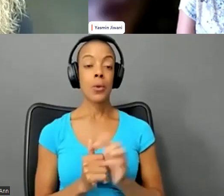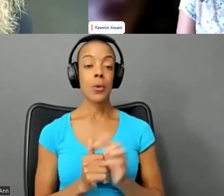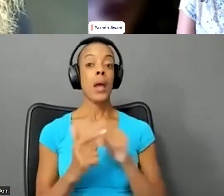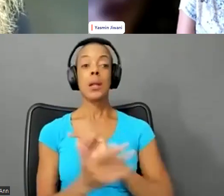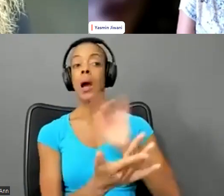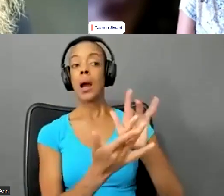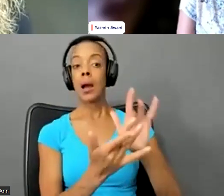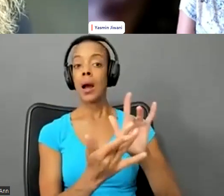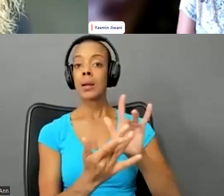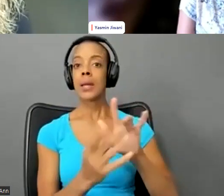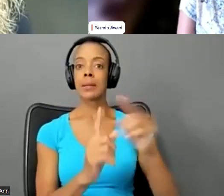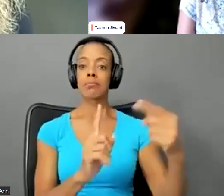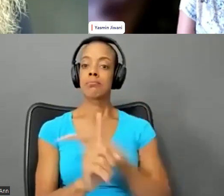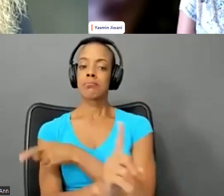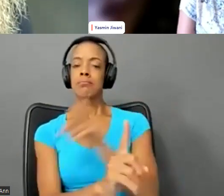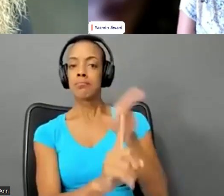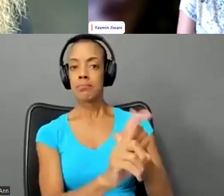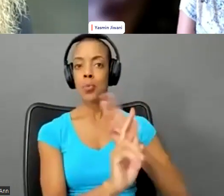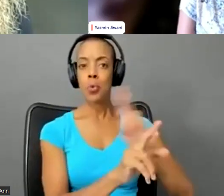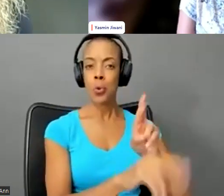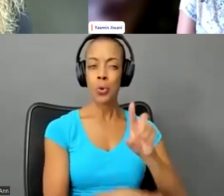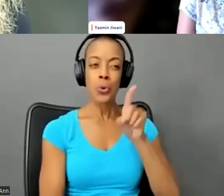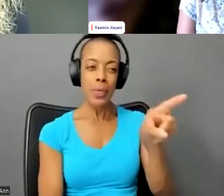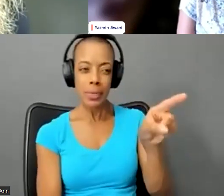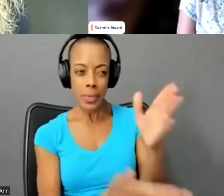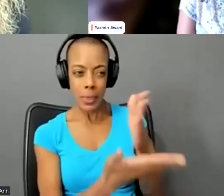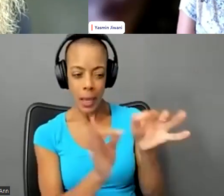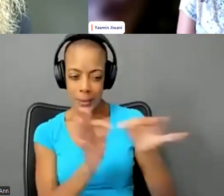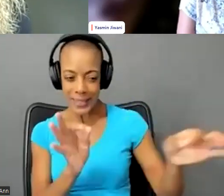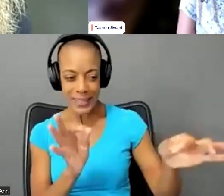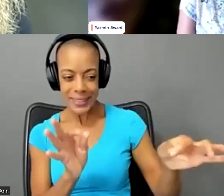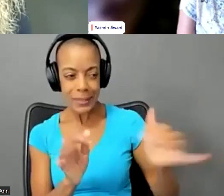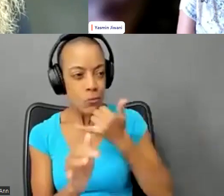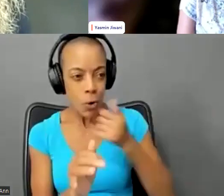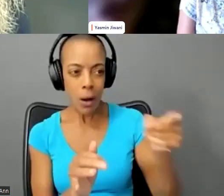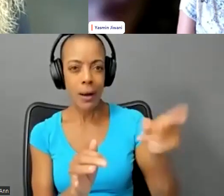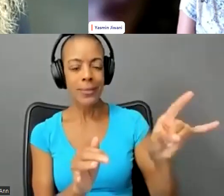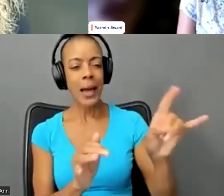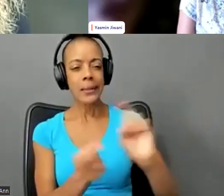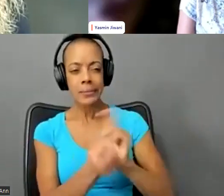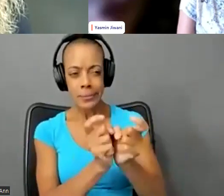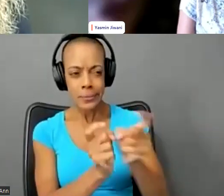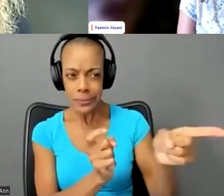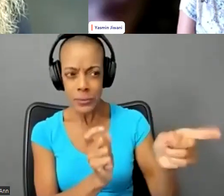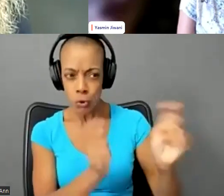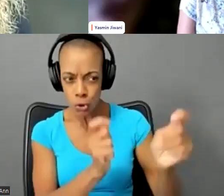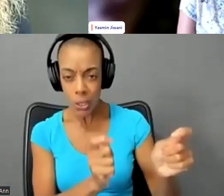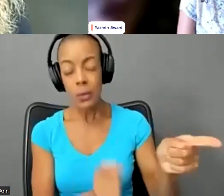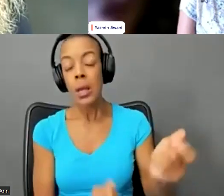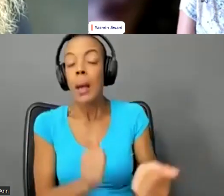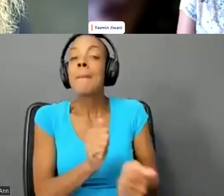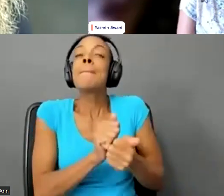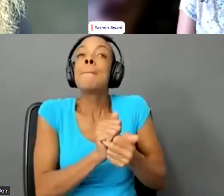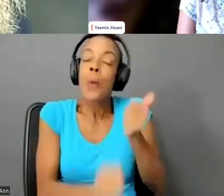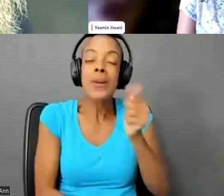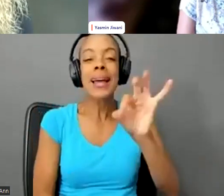like, this was misrepresented, or this could be said better in this way, that from 95% of the time they change it,